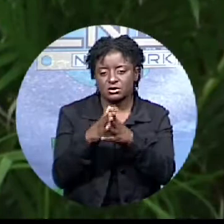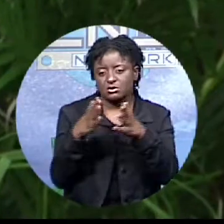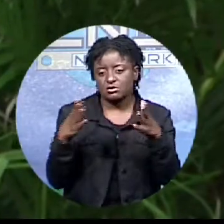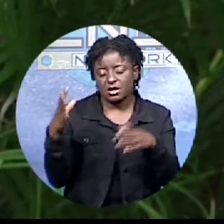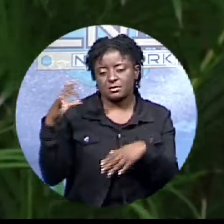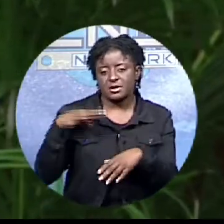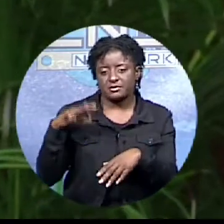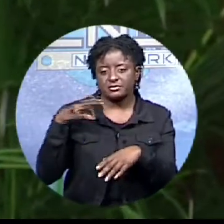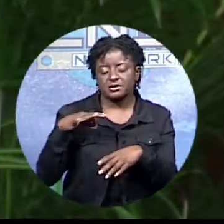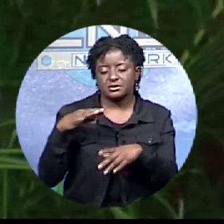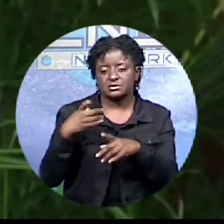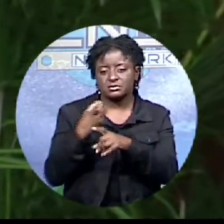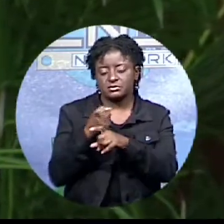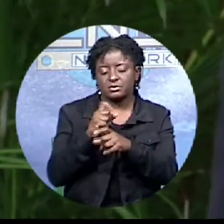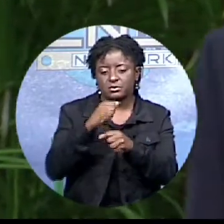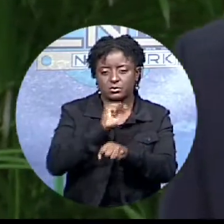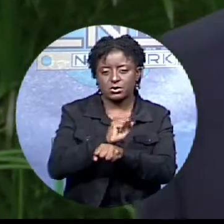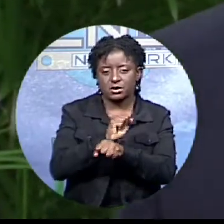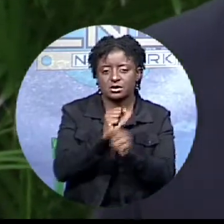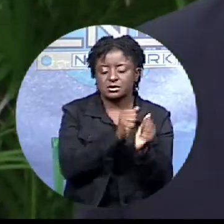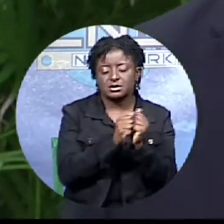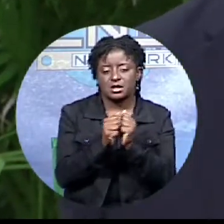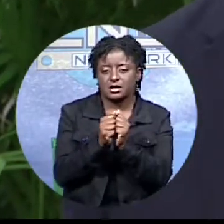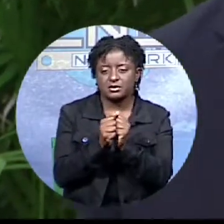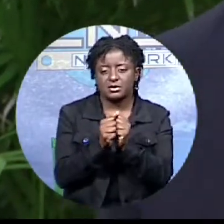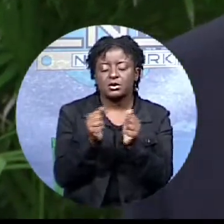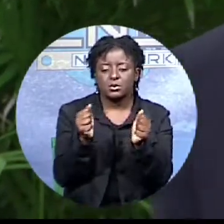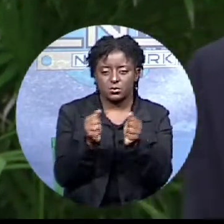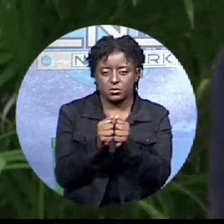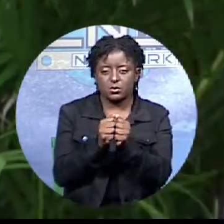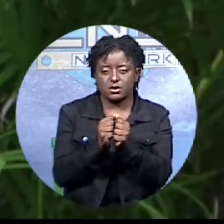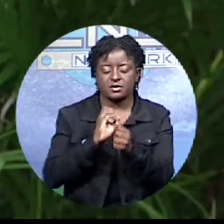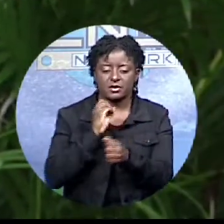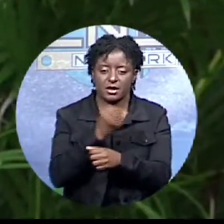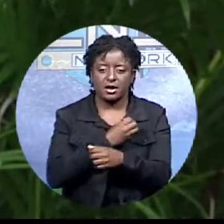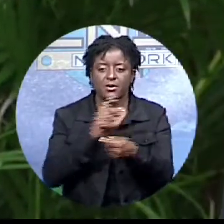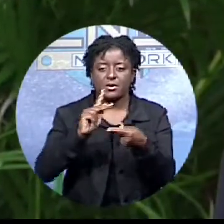collaboration with our partners, and we hope that at the end of the day,